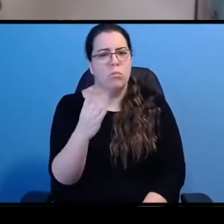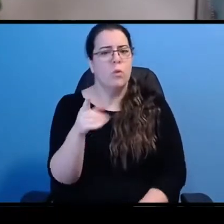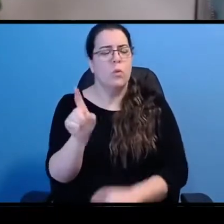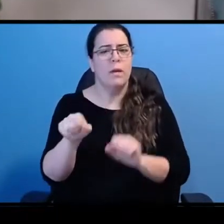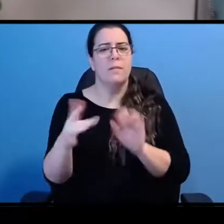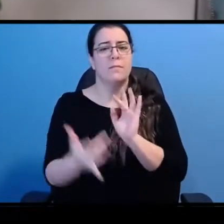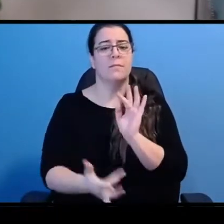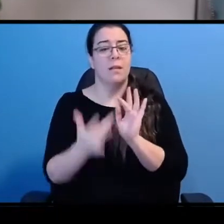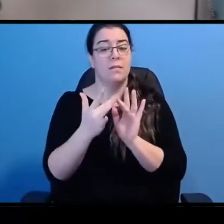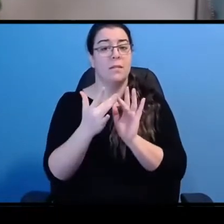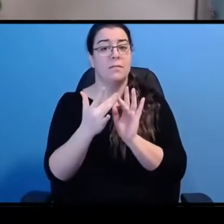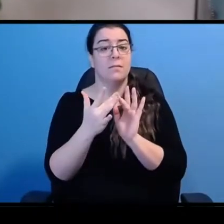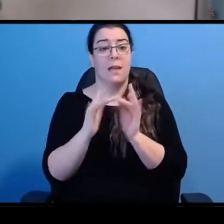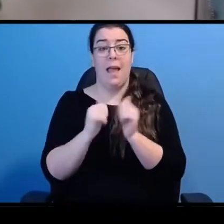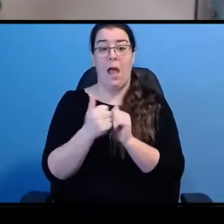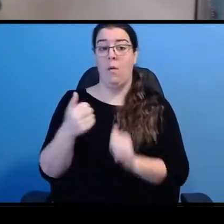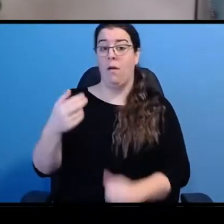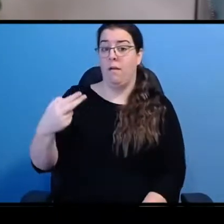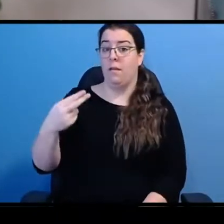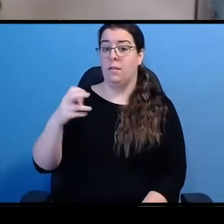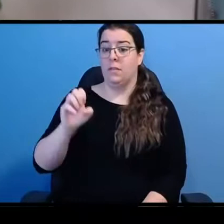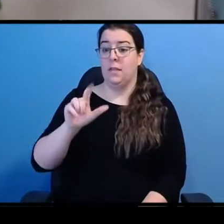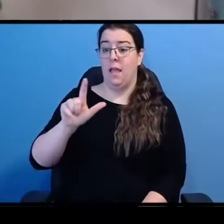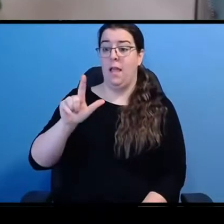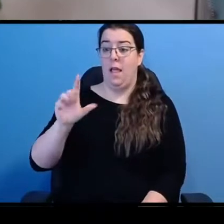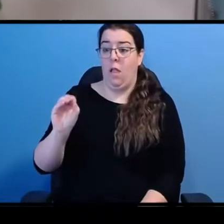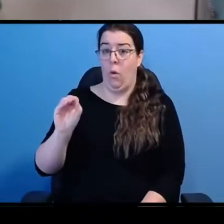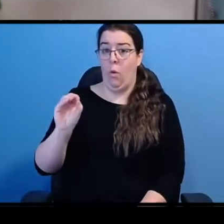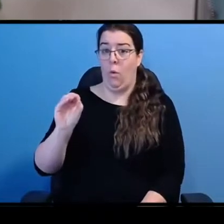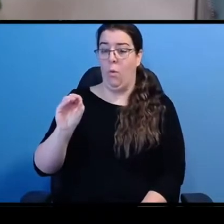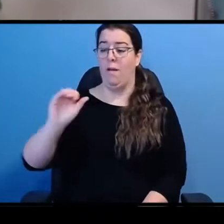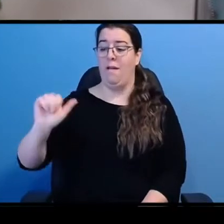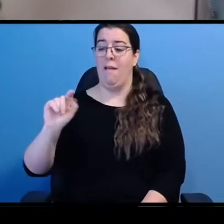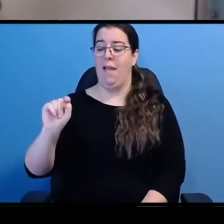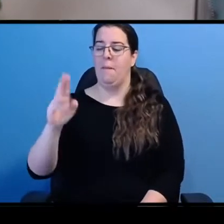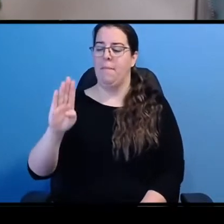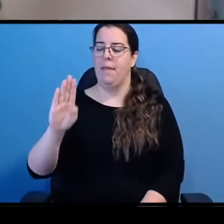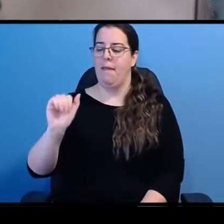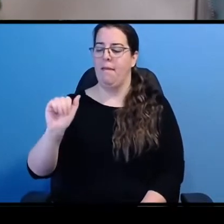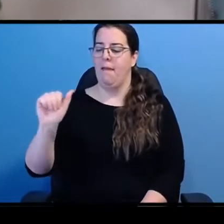hello, HELLO, at BAAFF.ca,